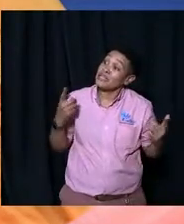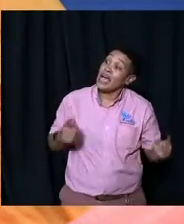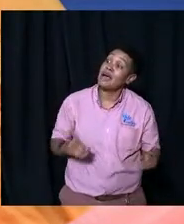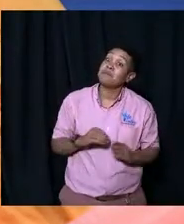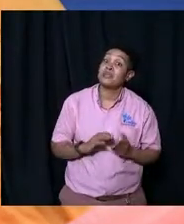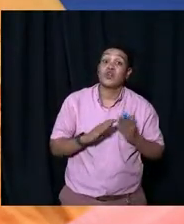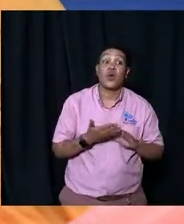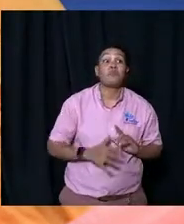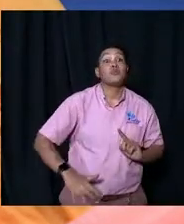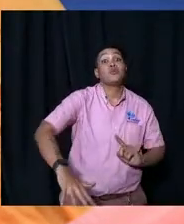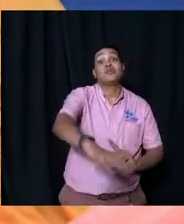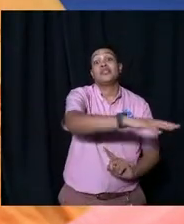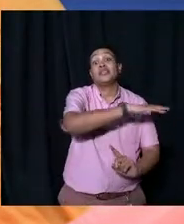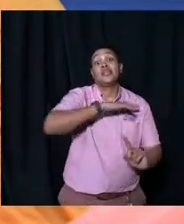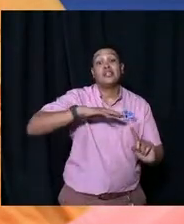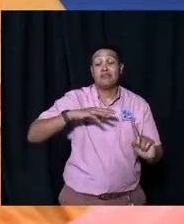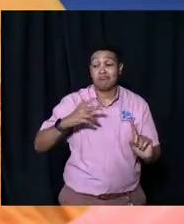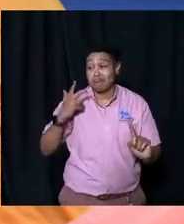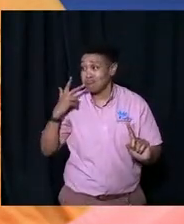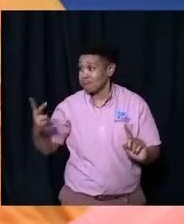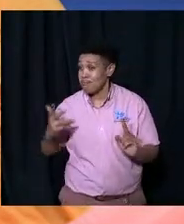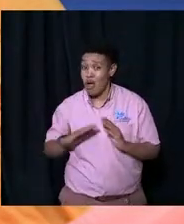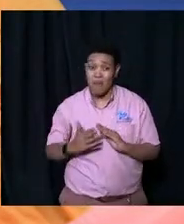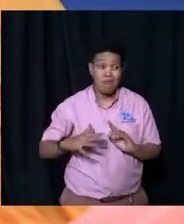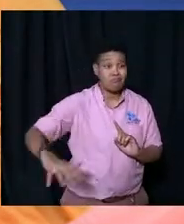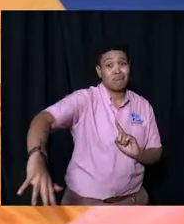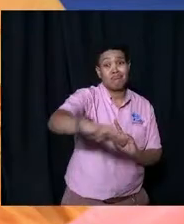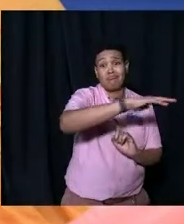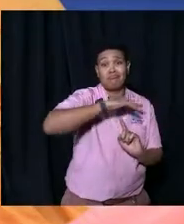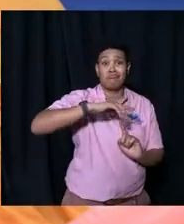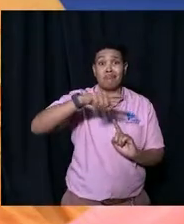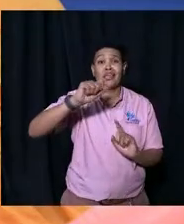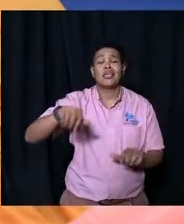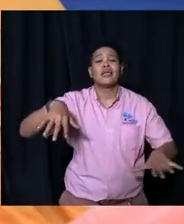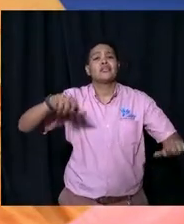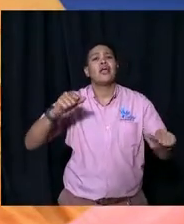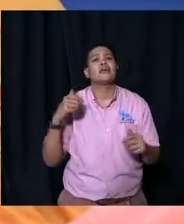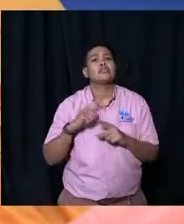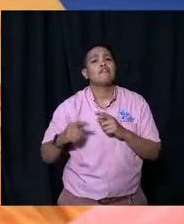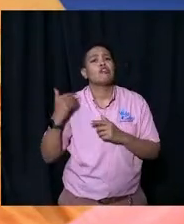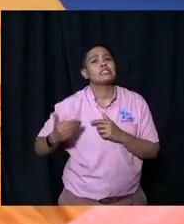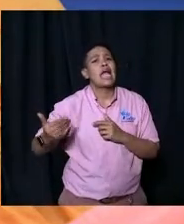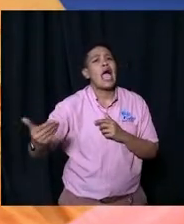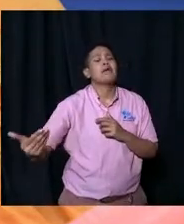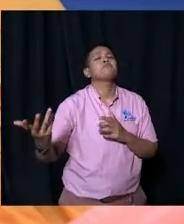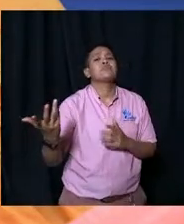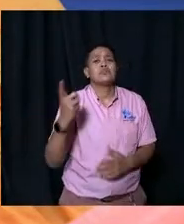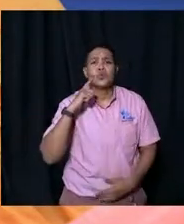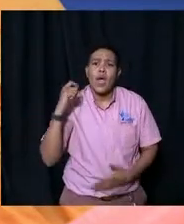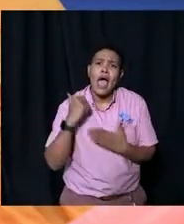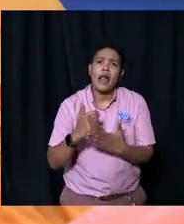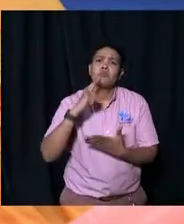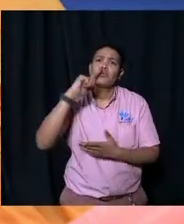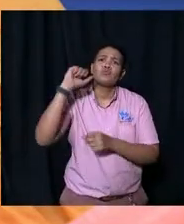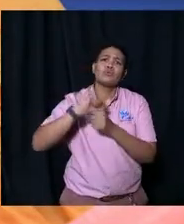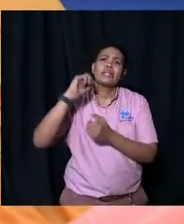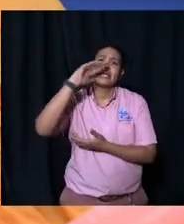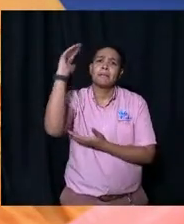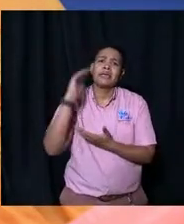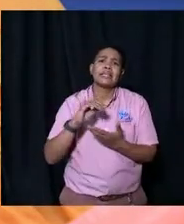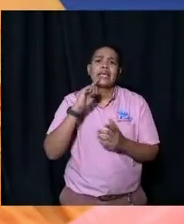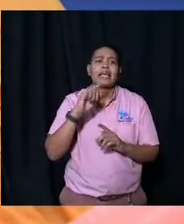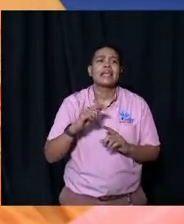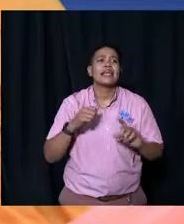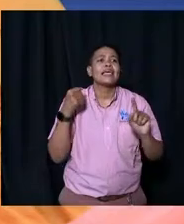the community around them, they can also take steps to help to mitigate the